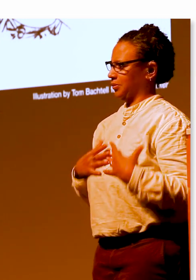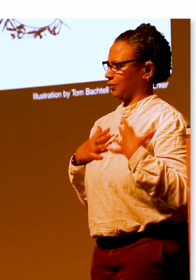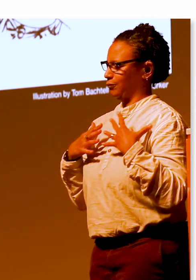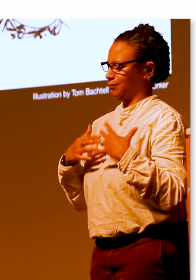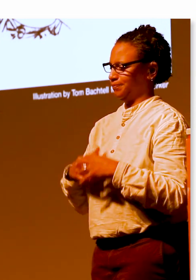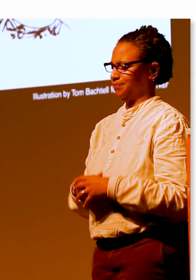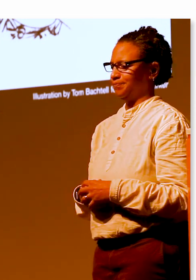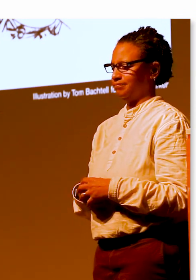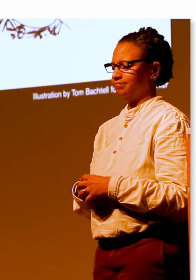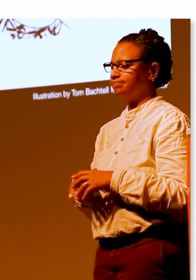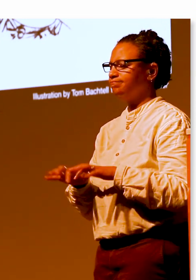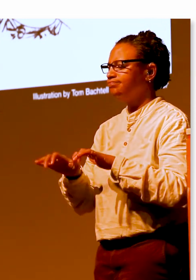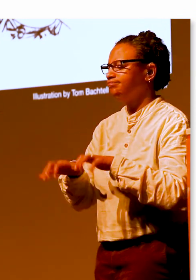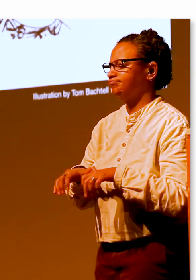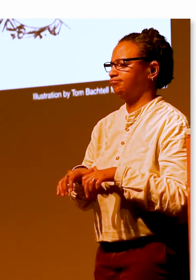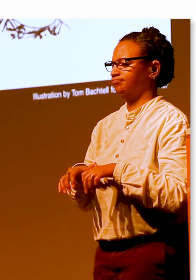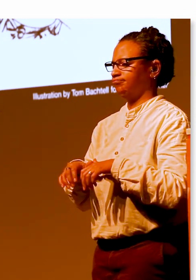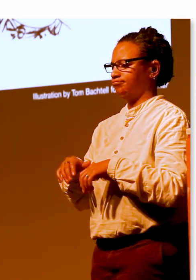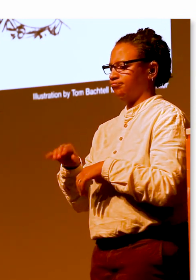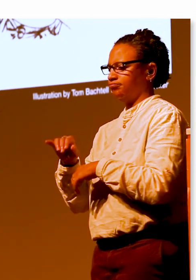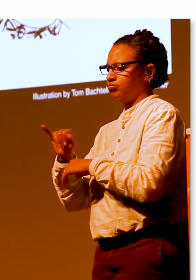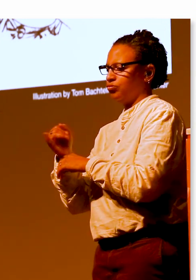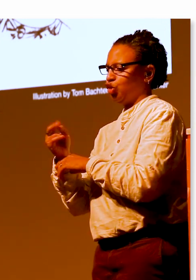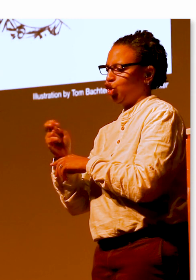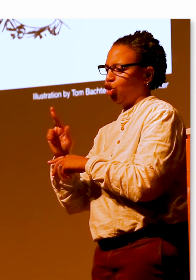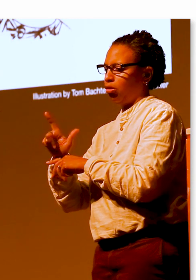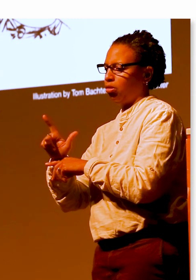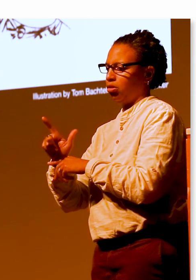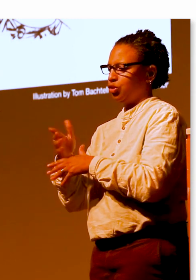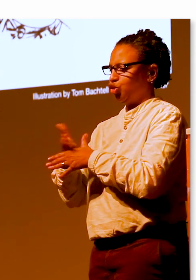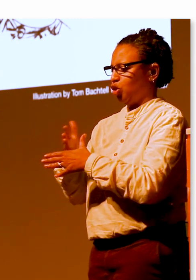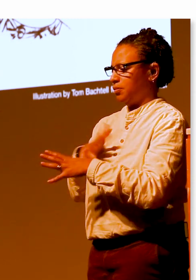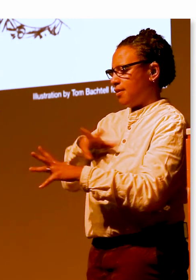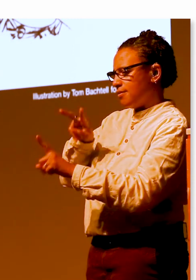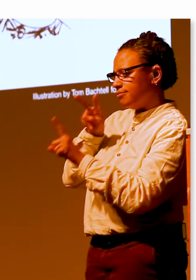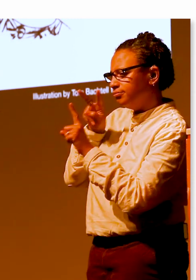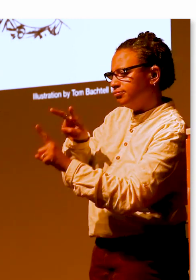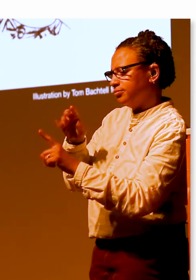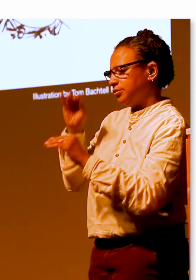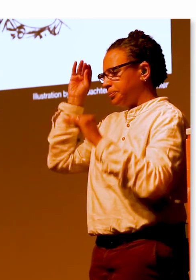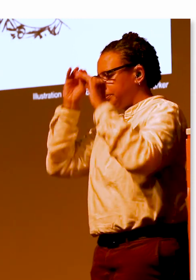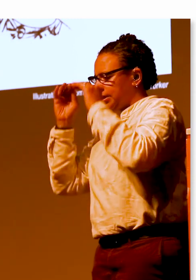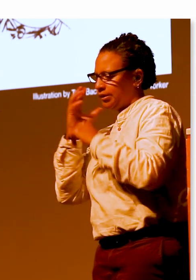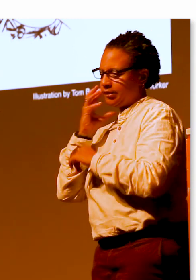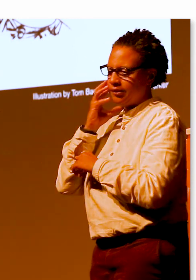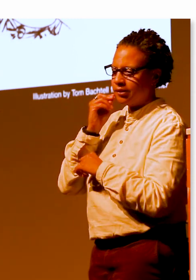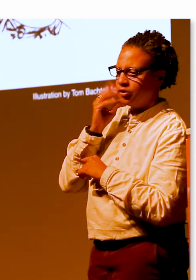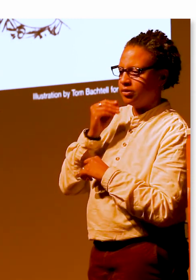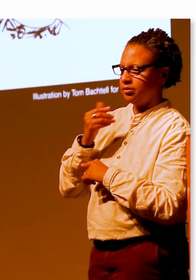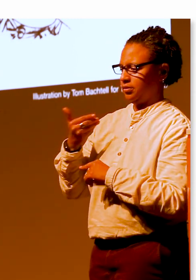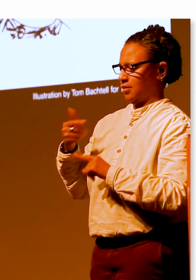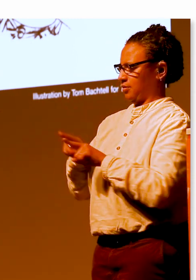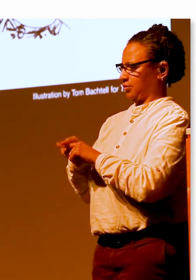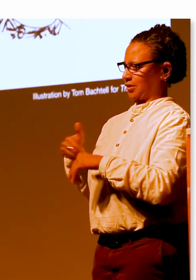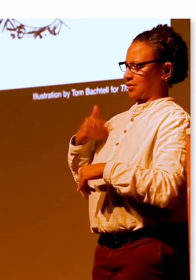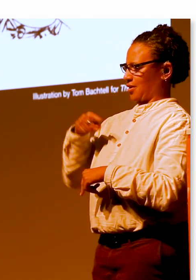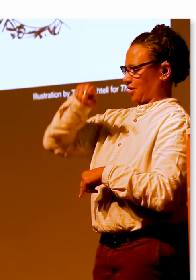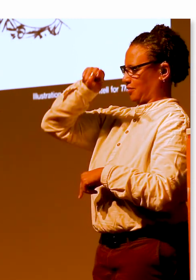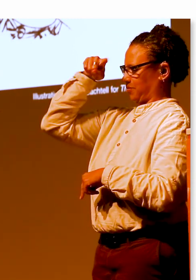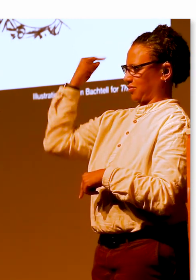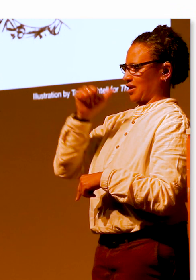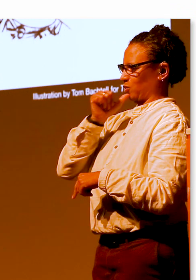my journey with other people, to share the impossibility of a young Black queer person from a suburb in New